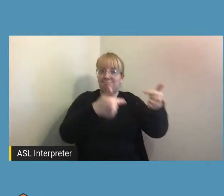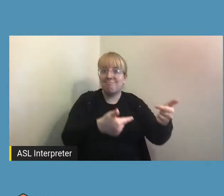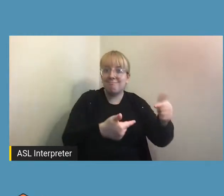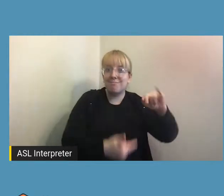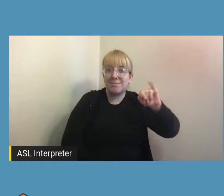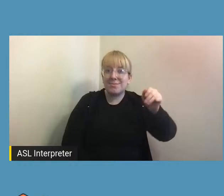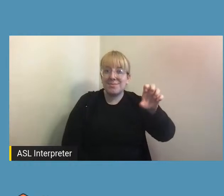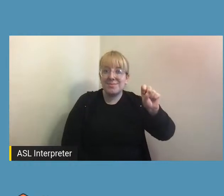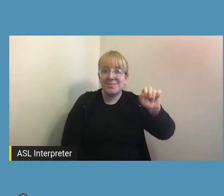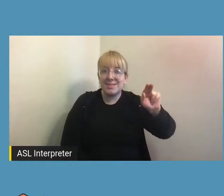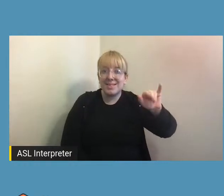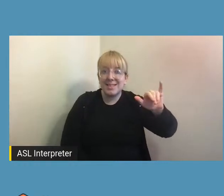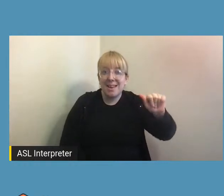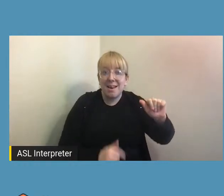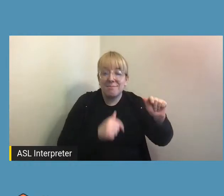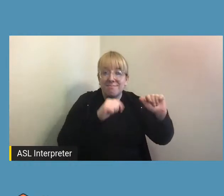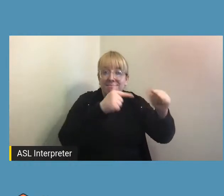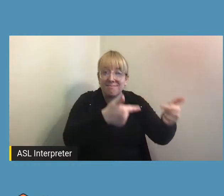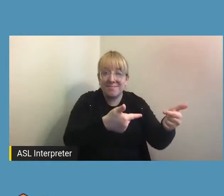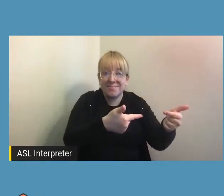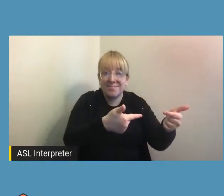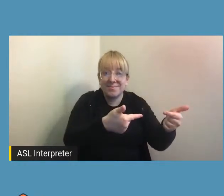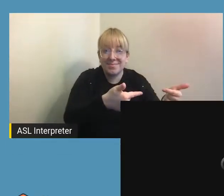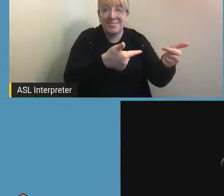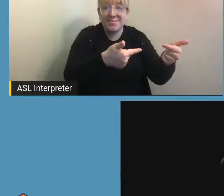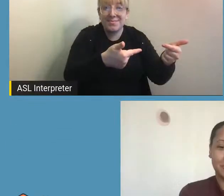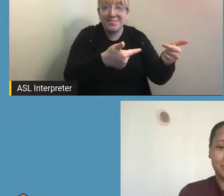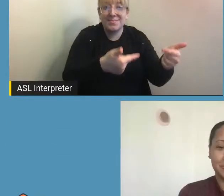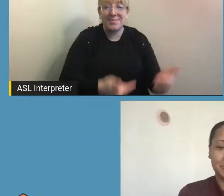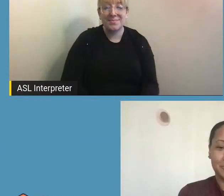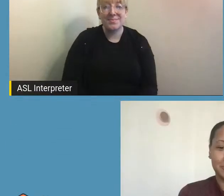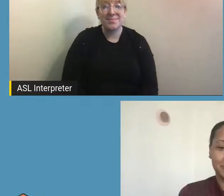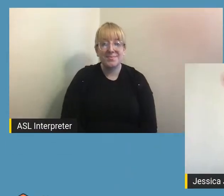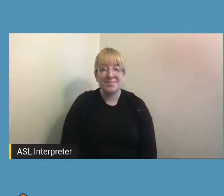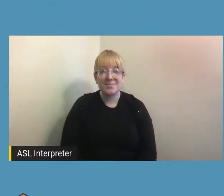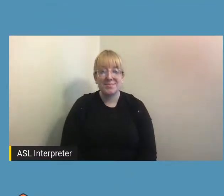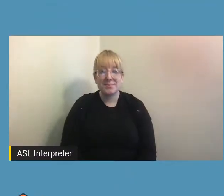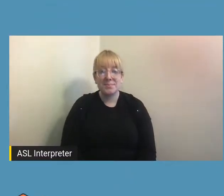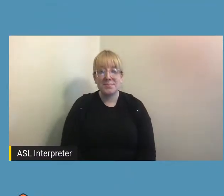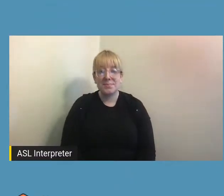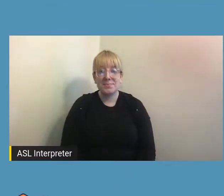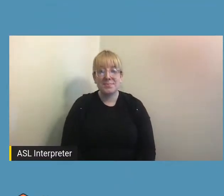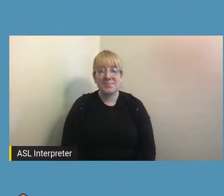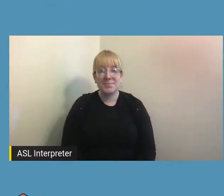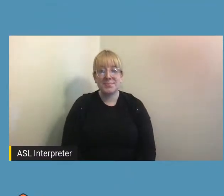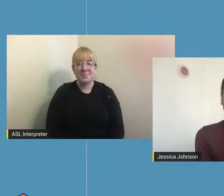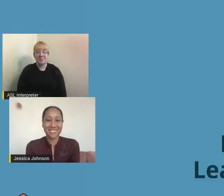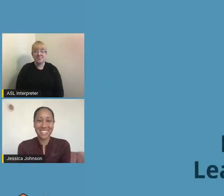Johnson to get us started.